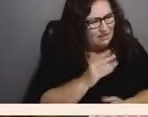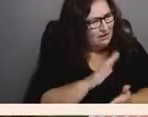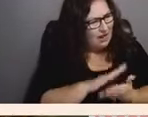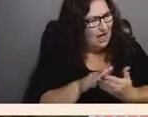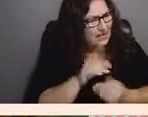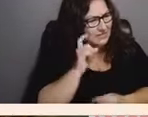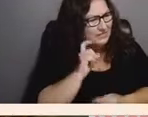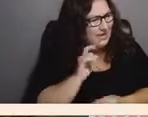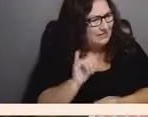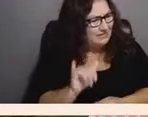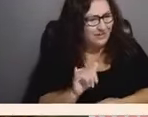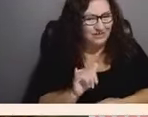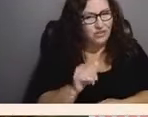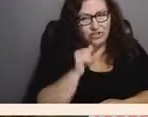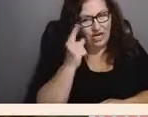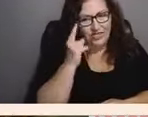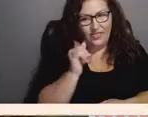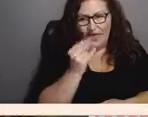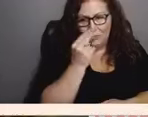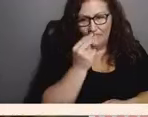hilarious because the garment was white.